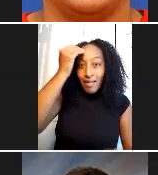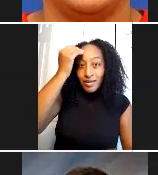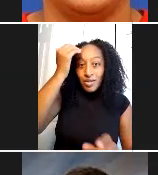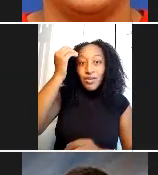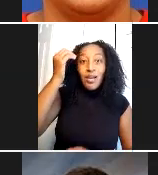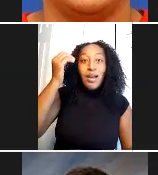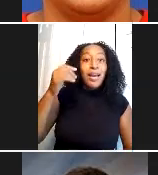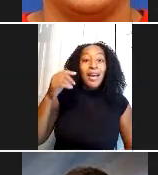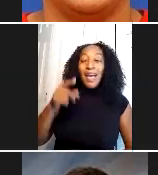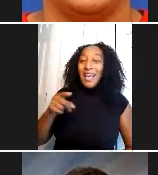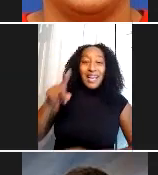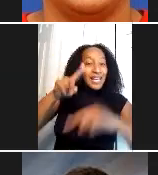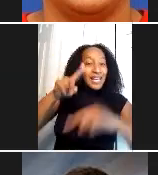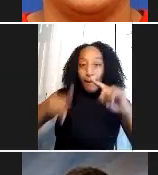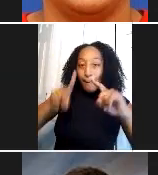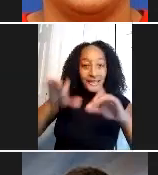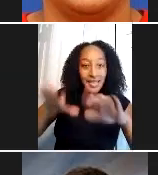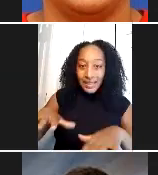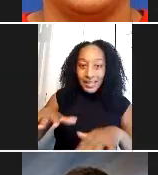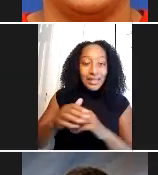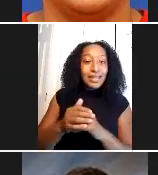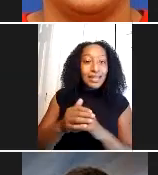all the time, it's great to have an opinion about things.